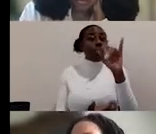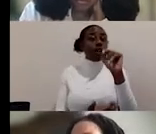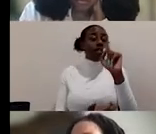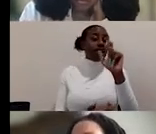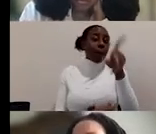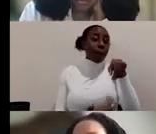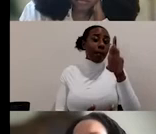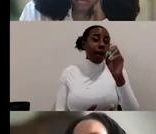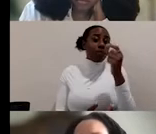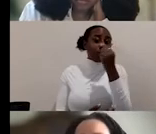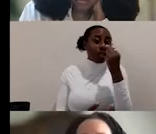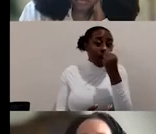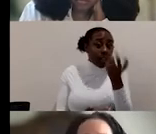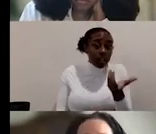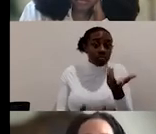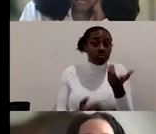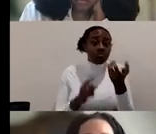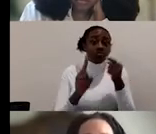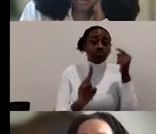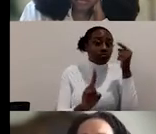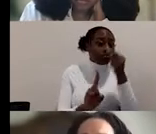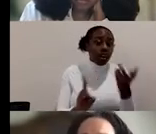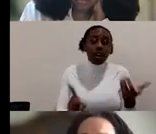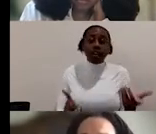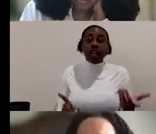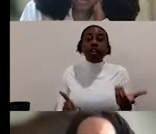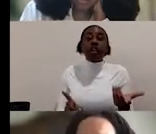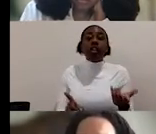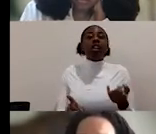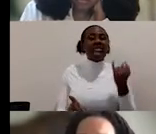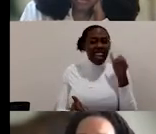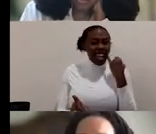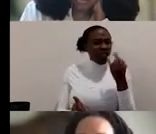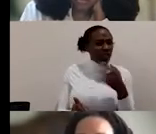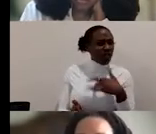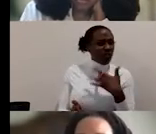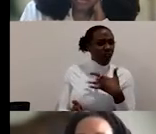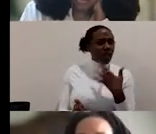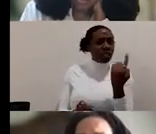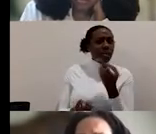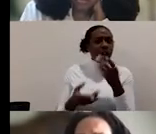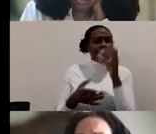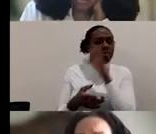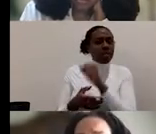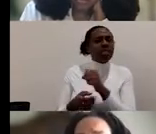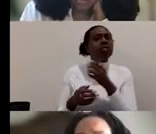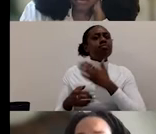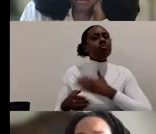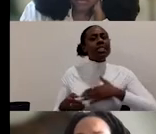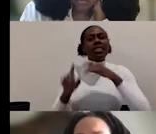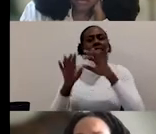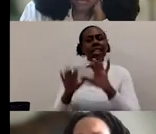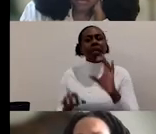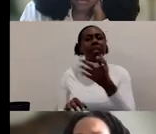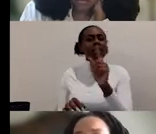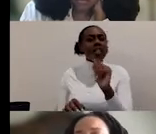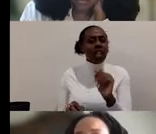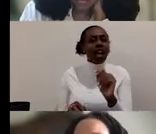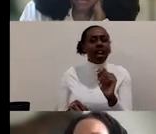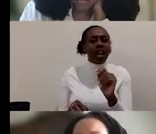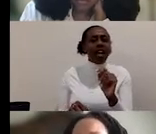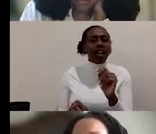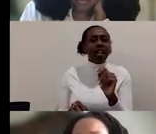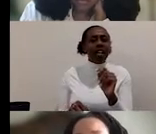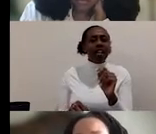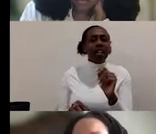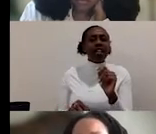that when we were talking earlier, we said that, you know, feminist groups were missing from this. Teresa, you had mentioned, yep,